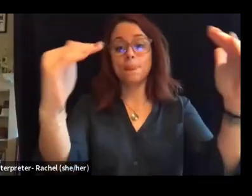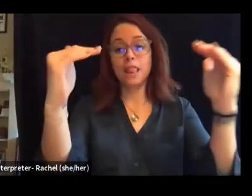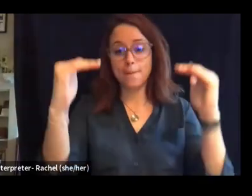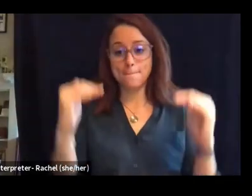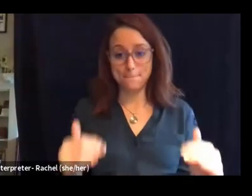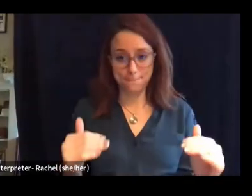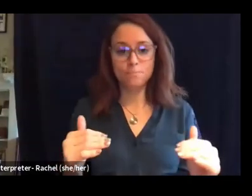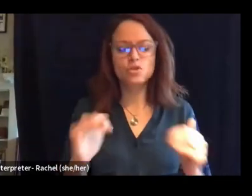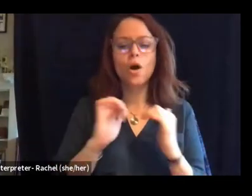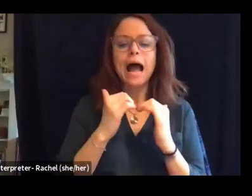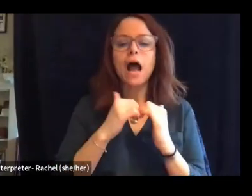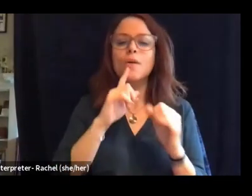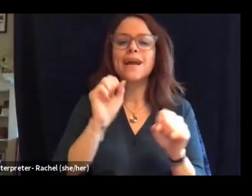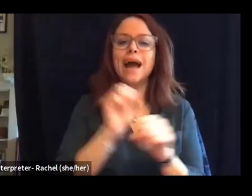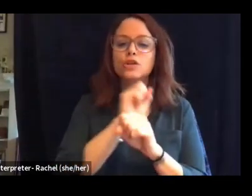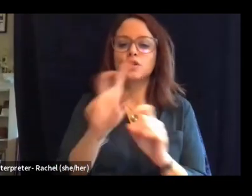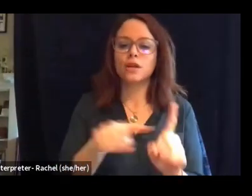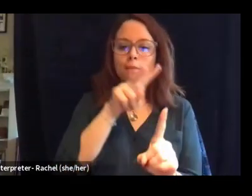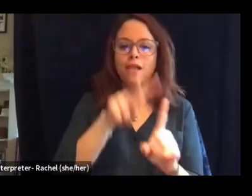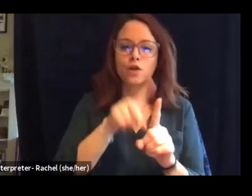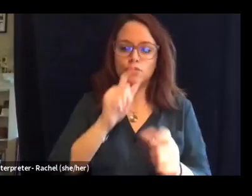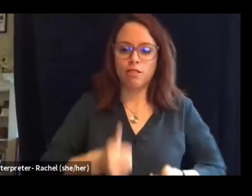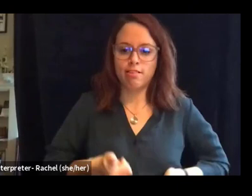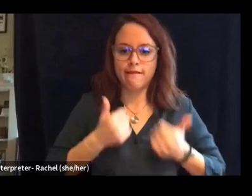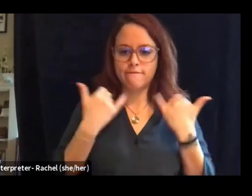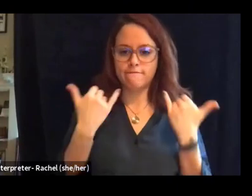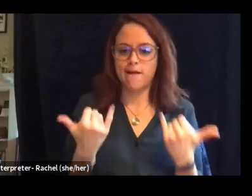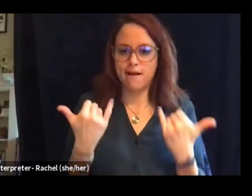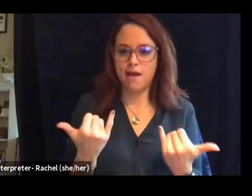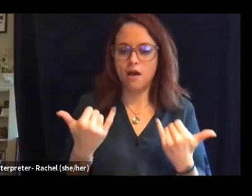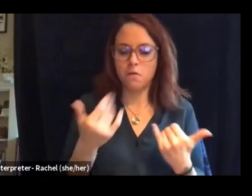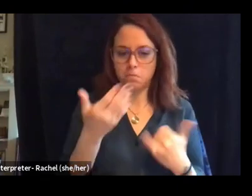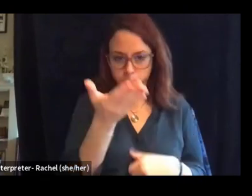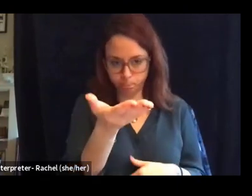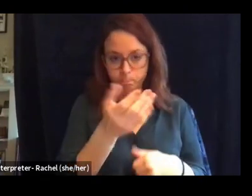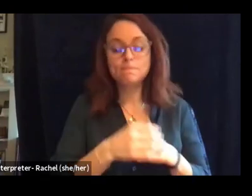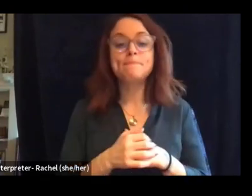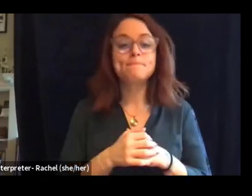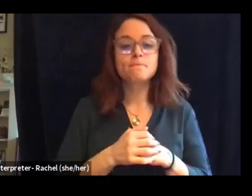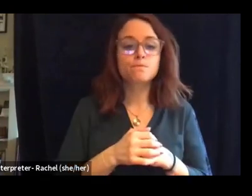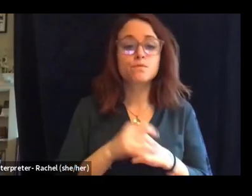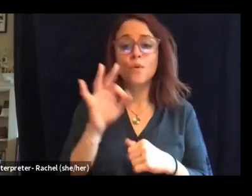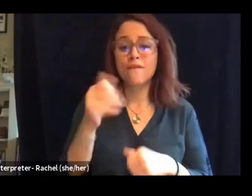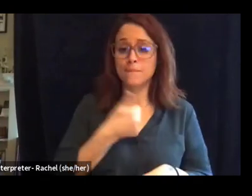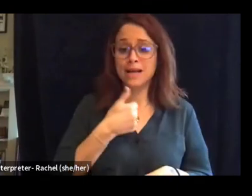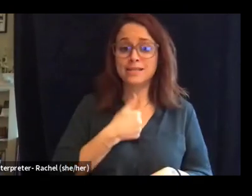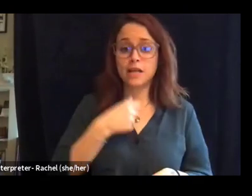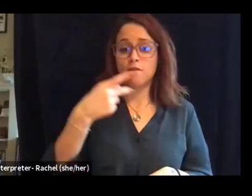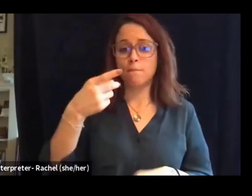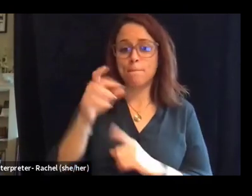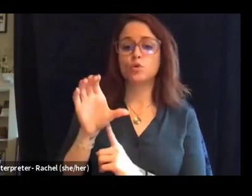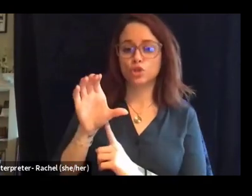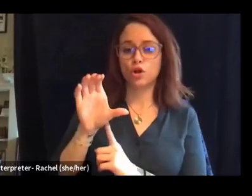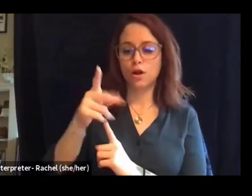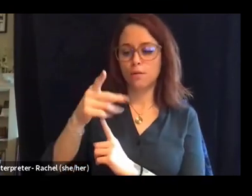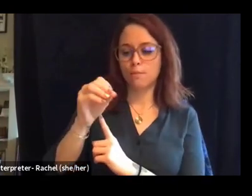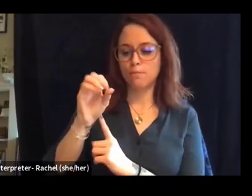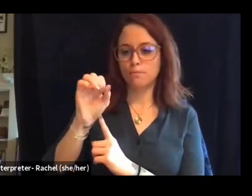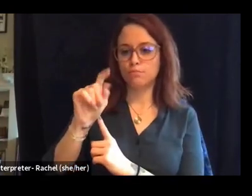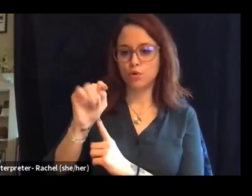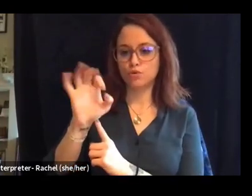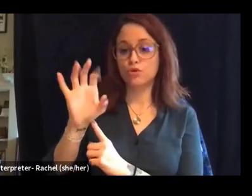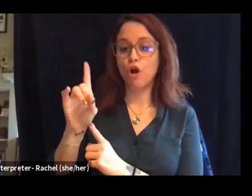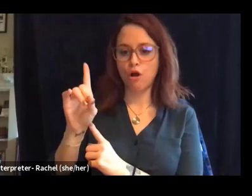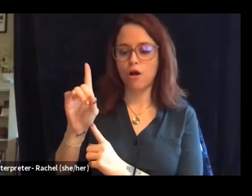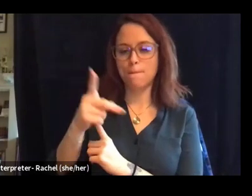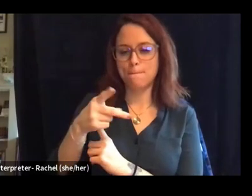in real time, right? In reality. So if I were to do a postcard delivery, right?